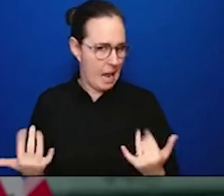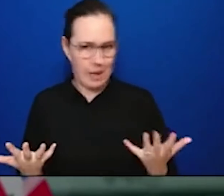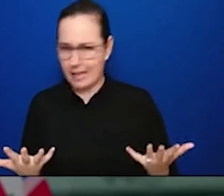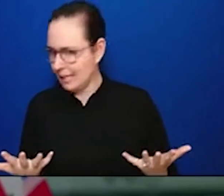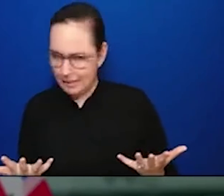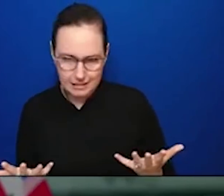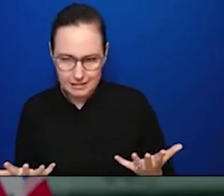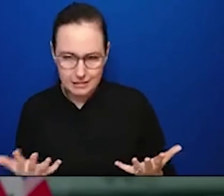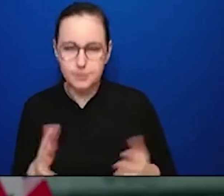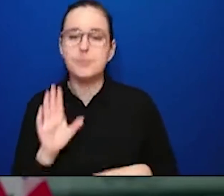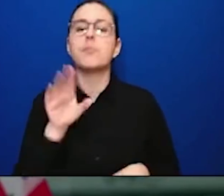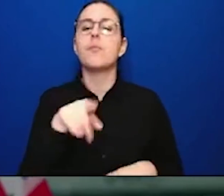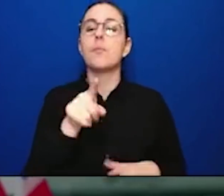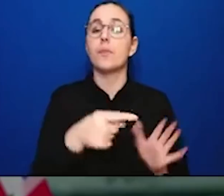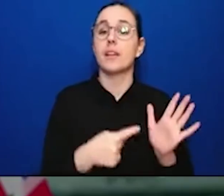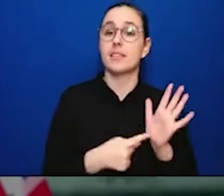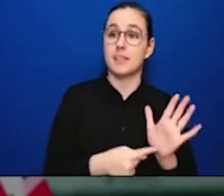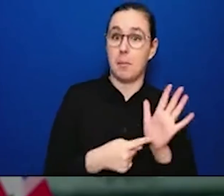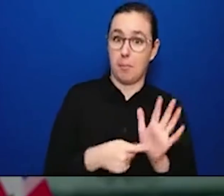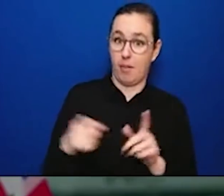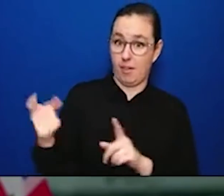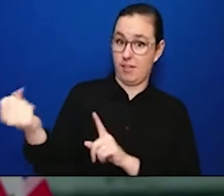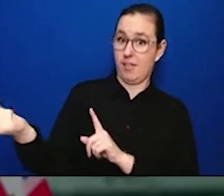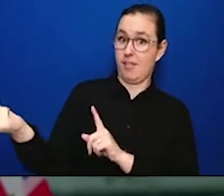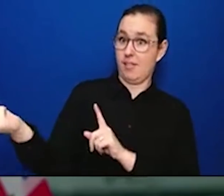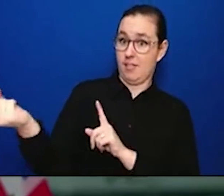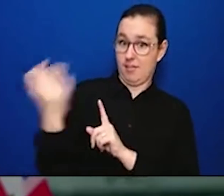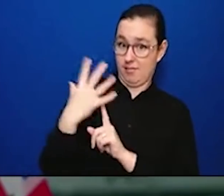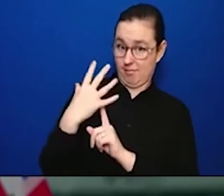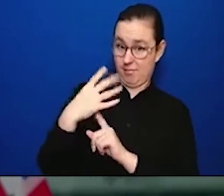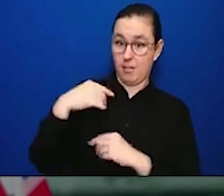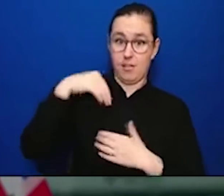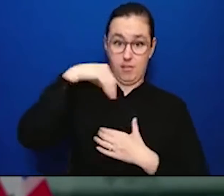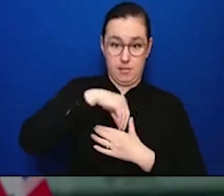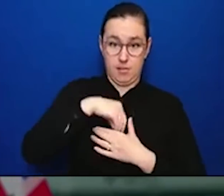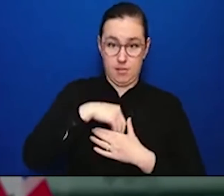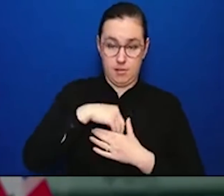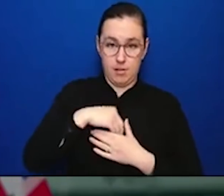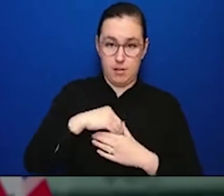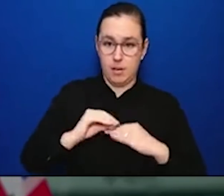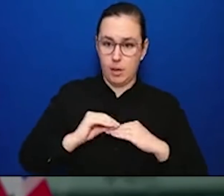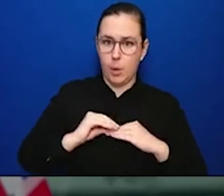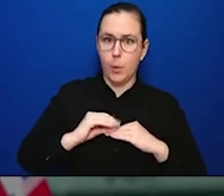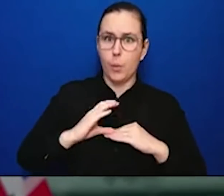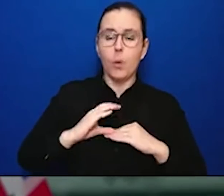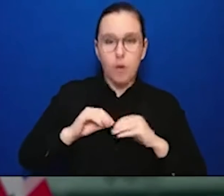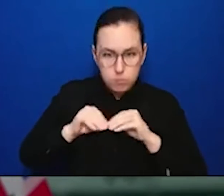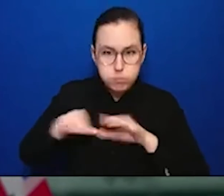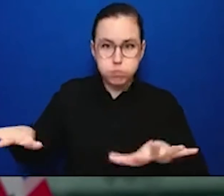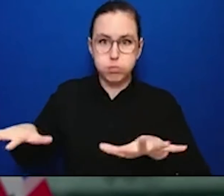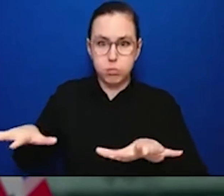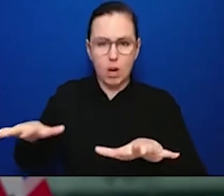3 days, and the transmission is happening much more rapidly, and we have a disease that is much